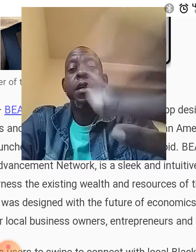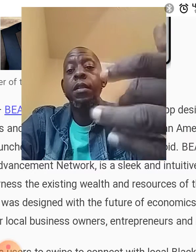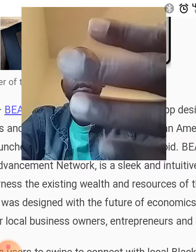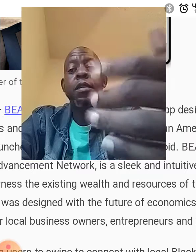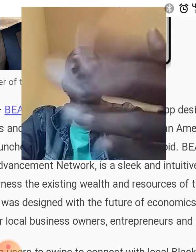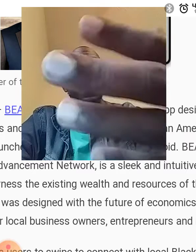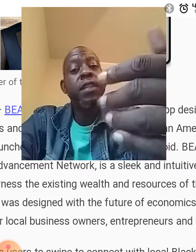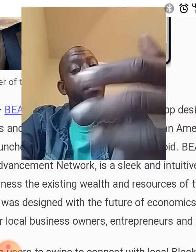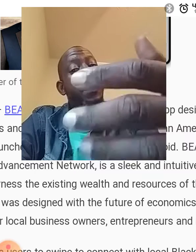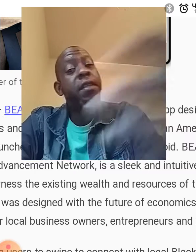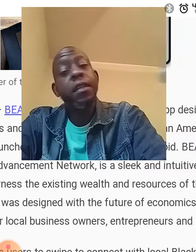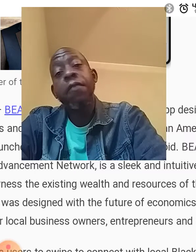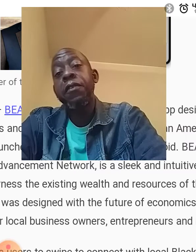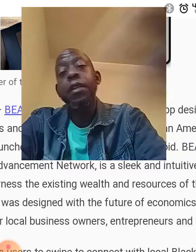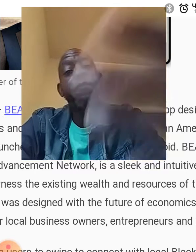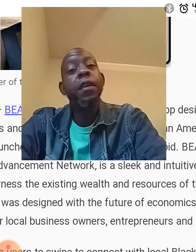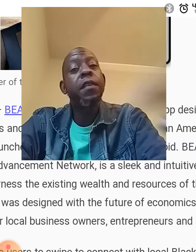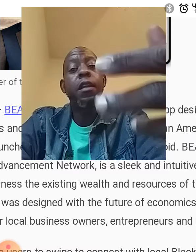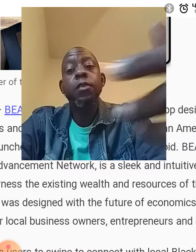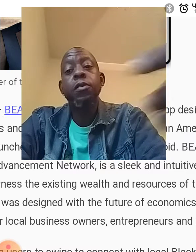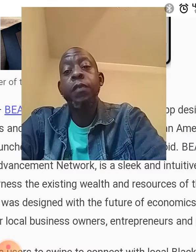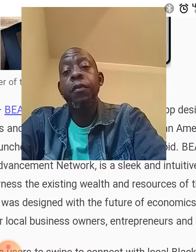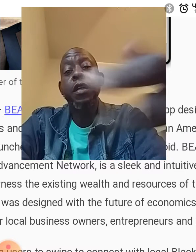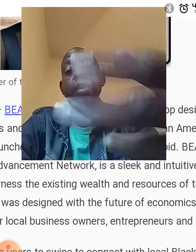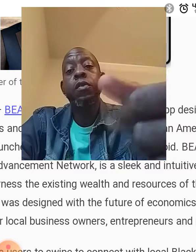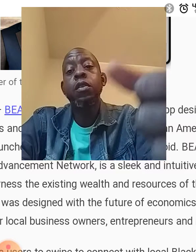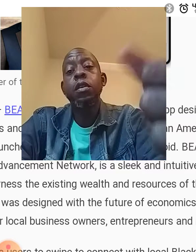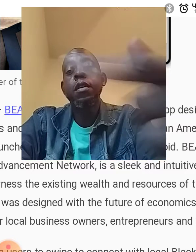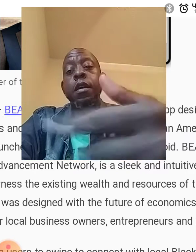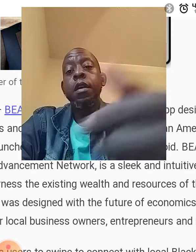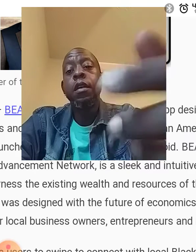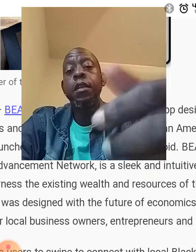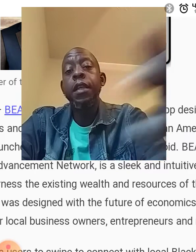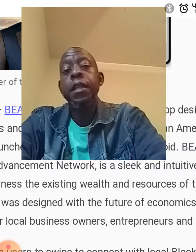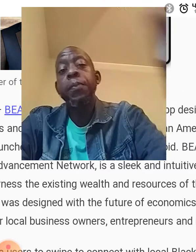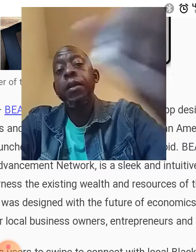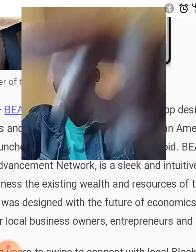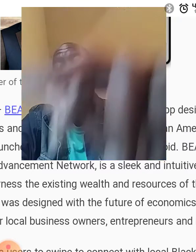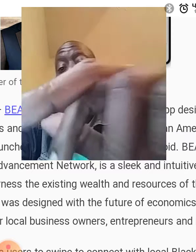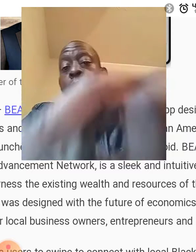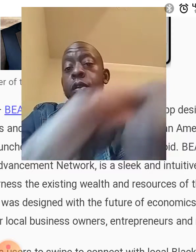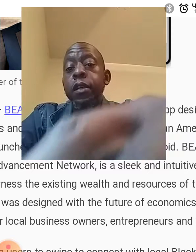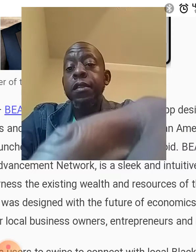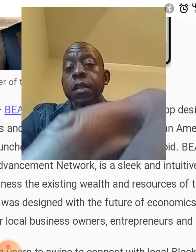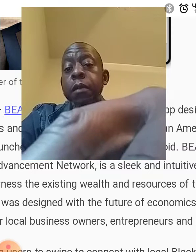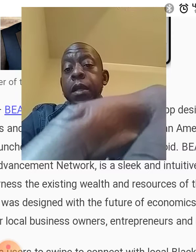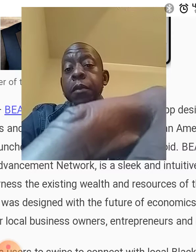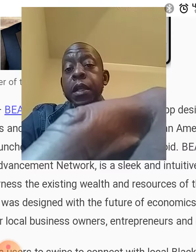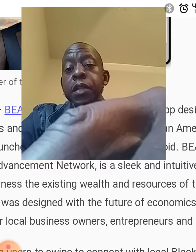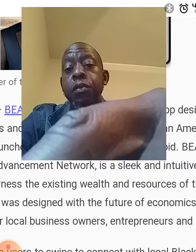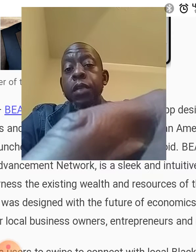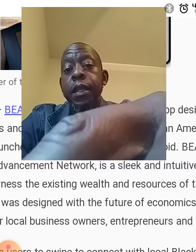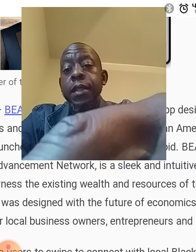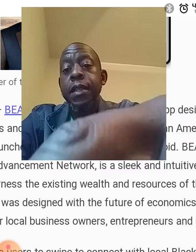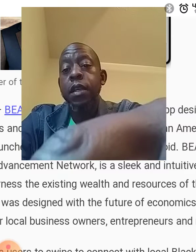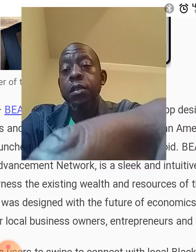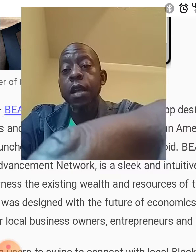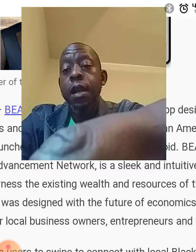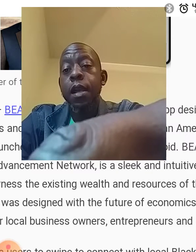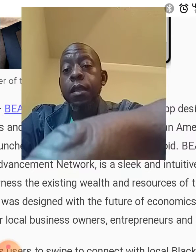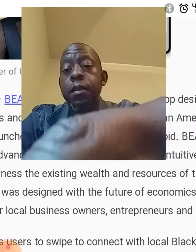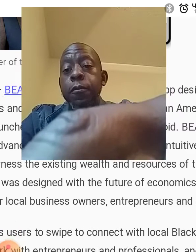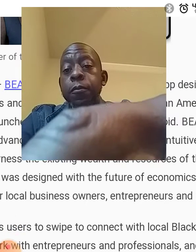but congratulate his effort, if nothing else. But we gonna get deeper into the article and see what it truly